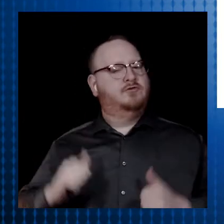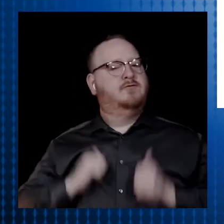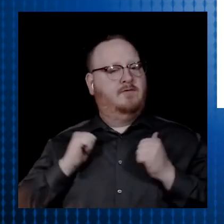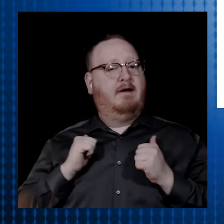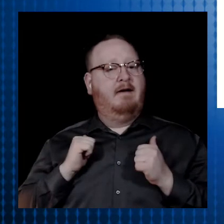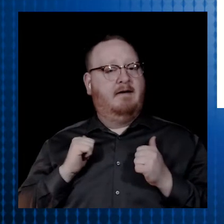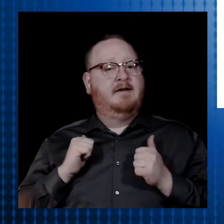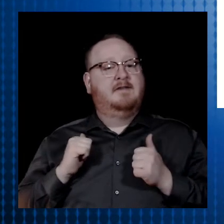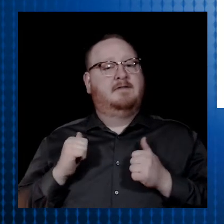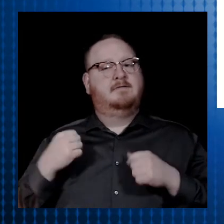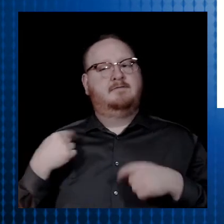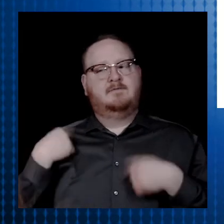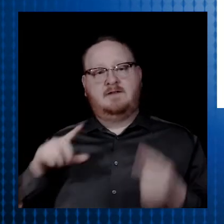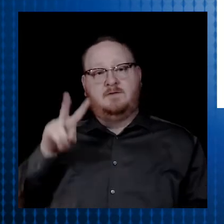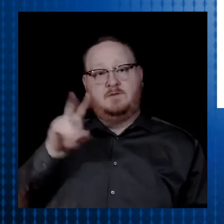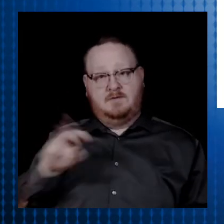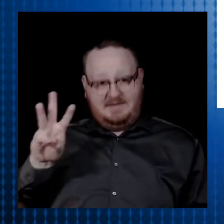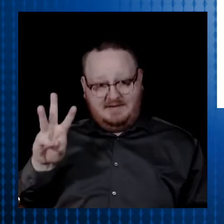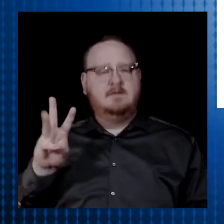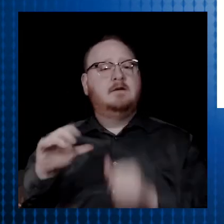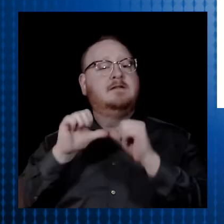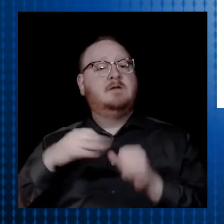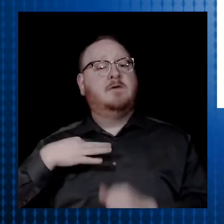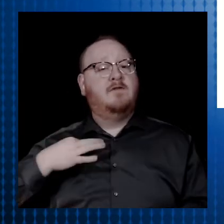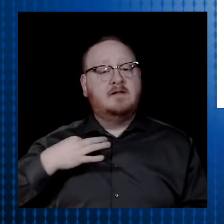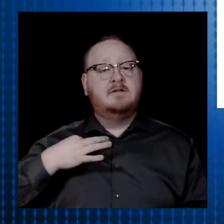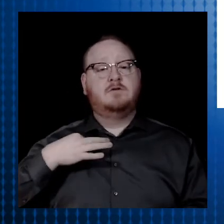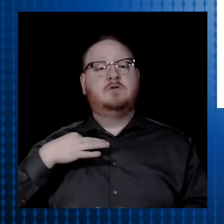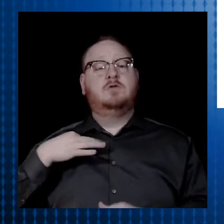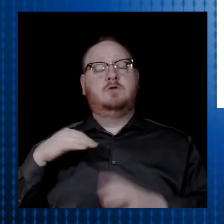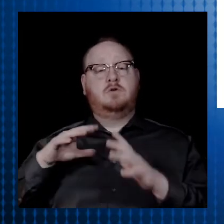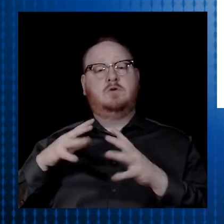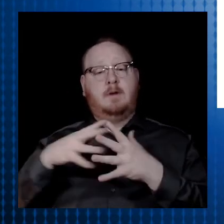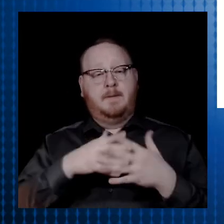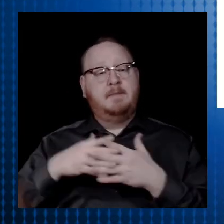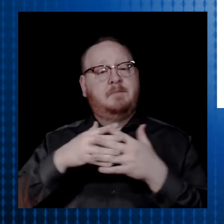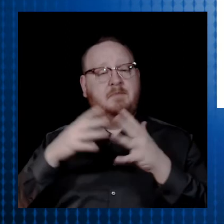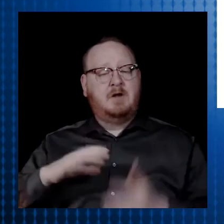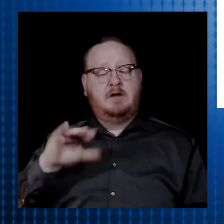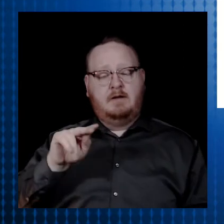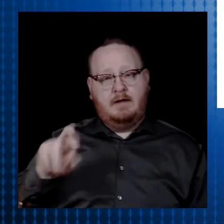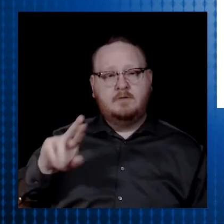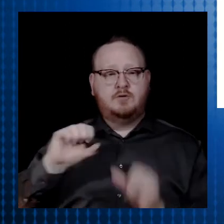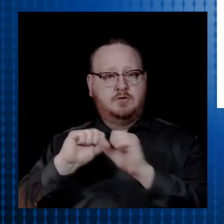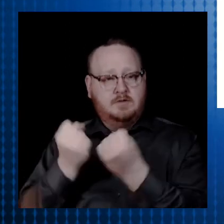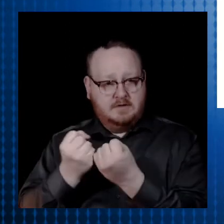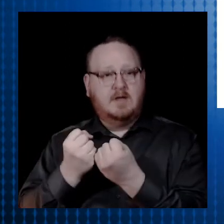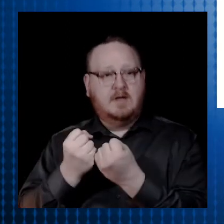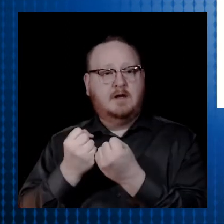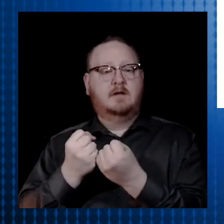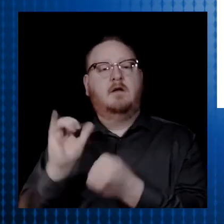2006, She continues to volunteer for the American Cancer Society and has given the send-off